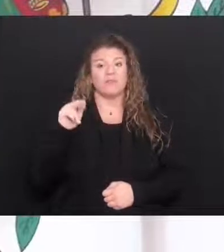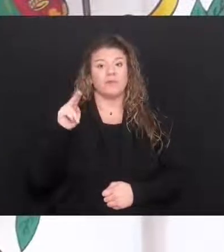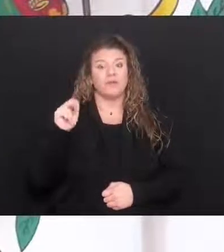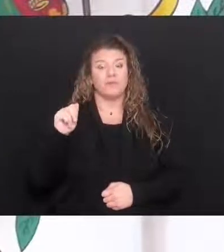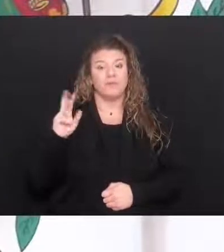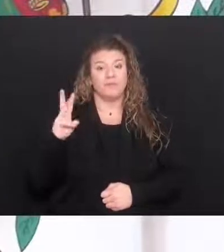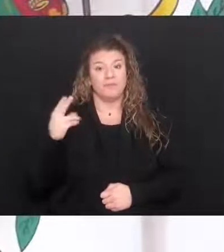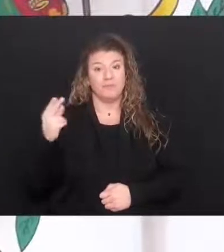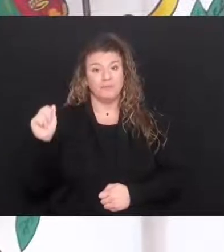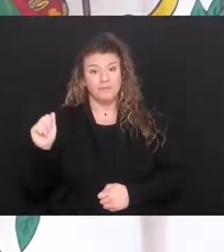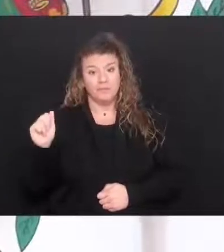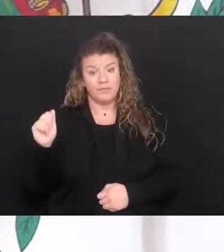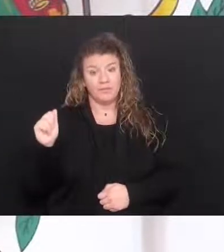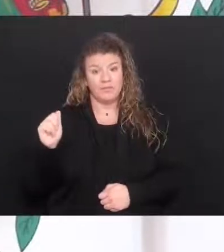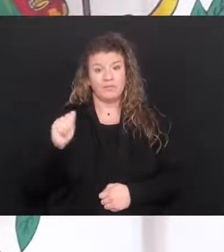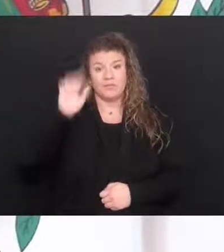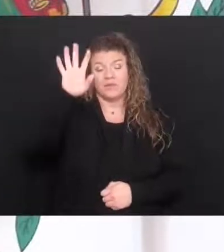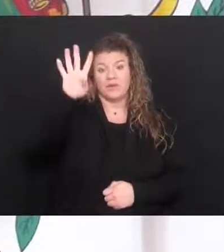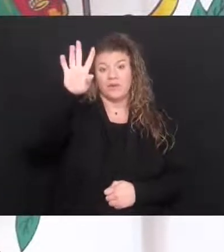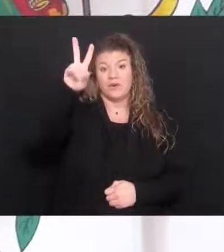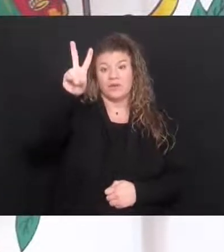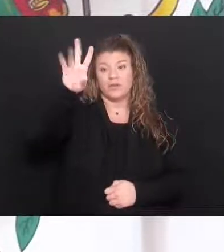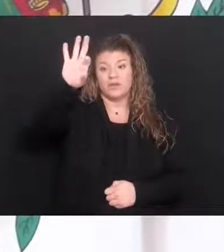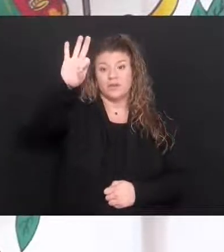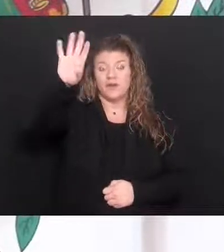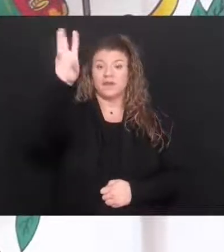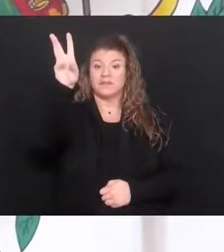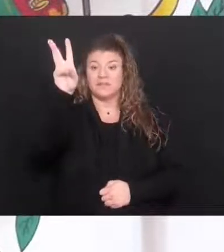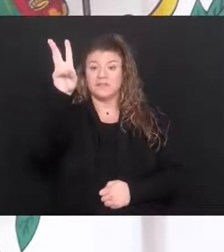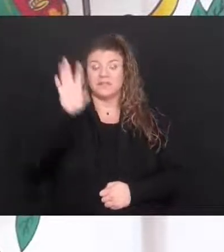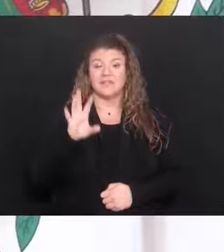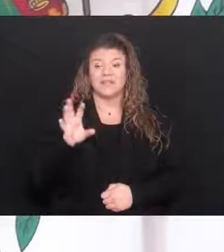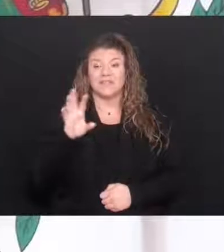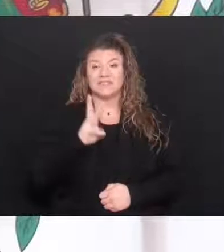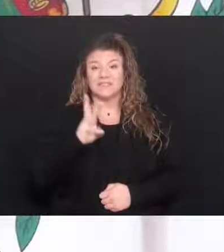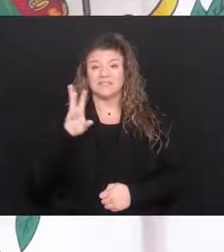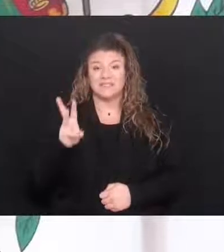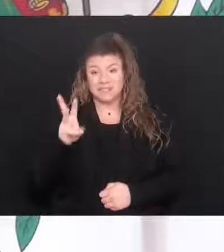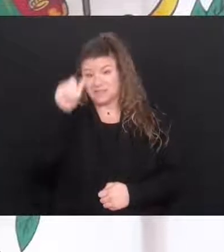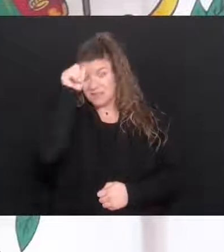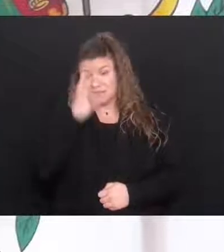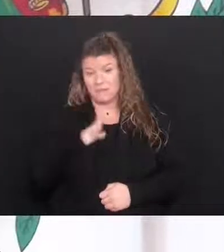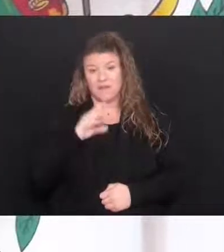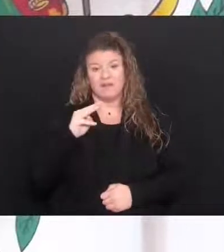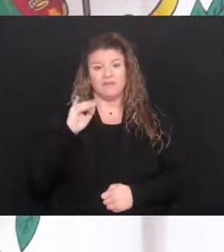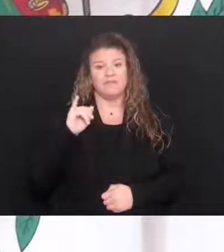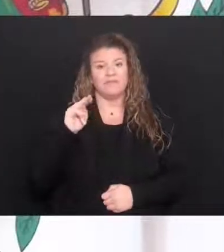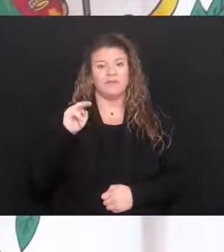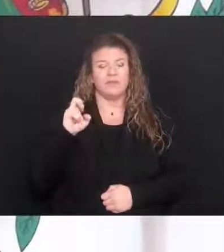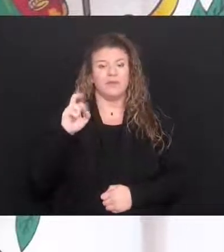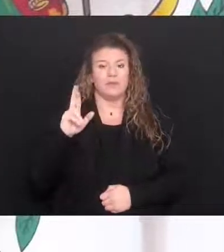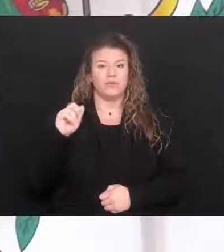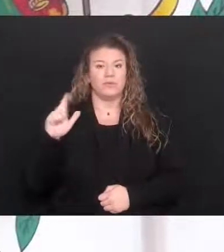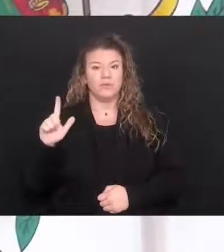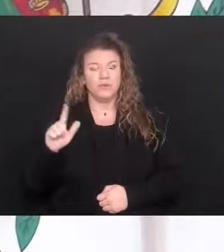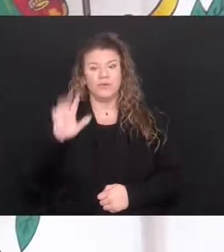County. The 4,296th death, a 66-year-old male from Mineral County.